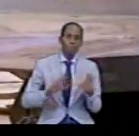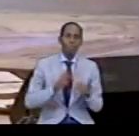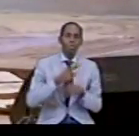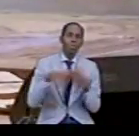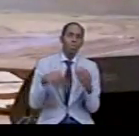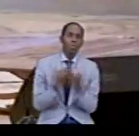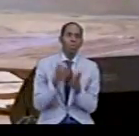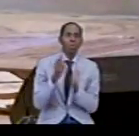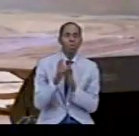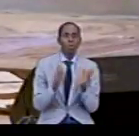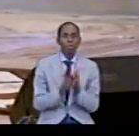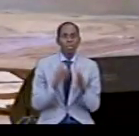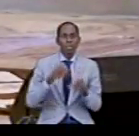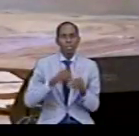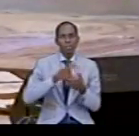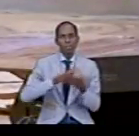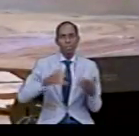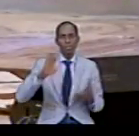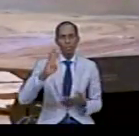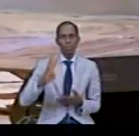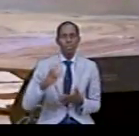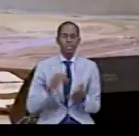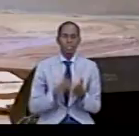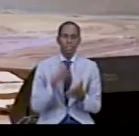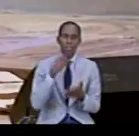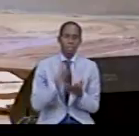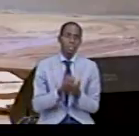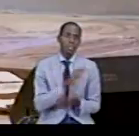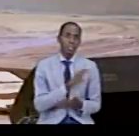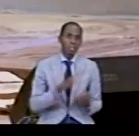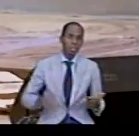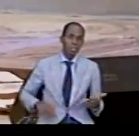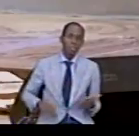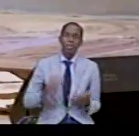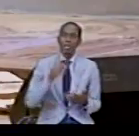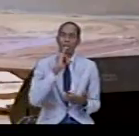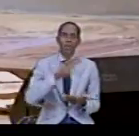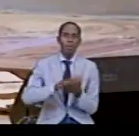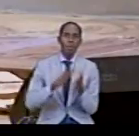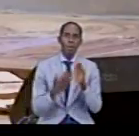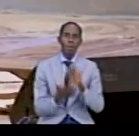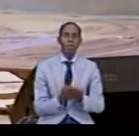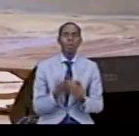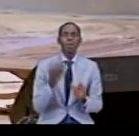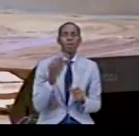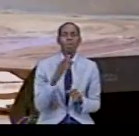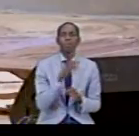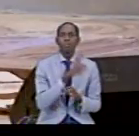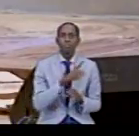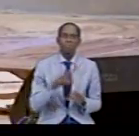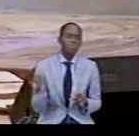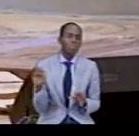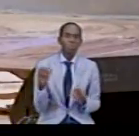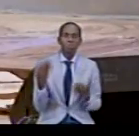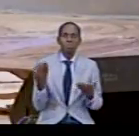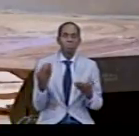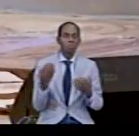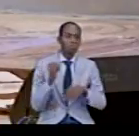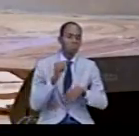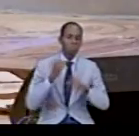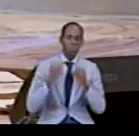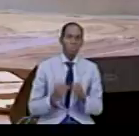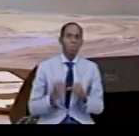in verse 4 it says Christ is become of new effect unto you